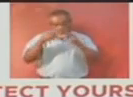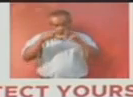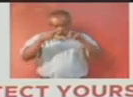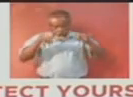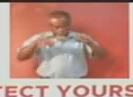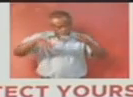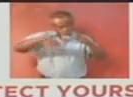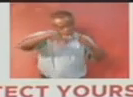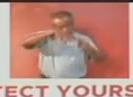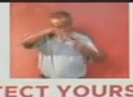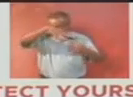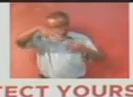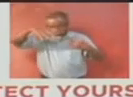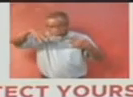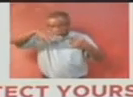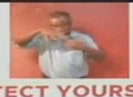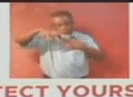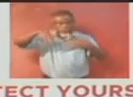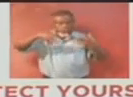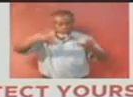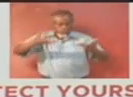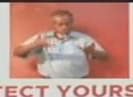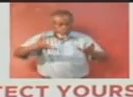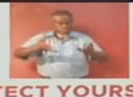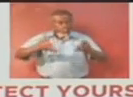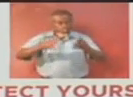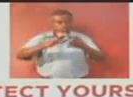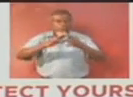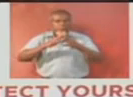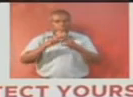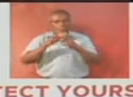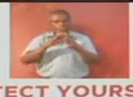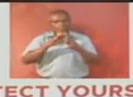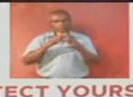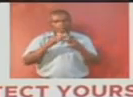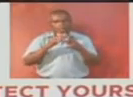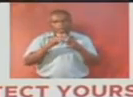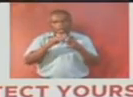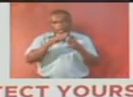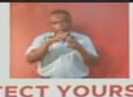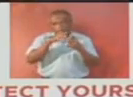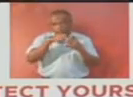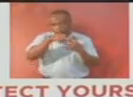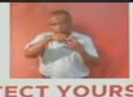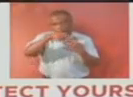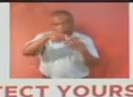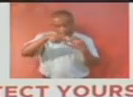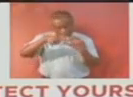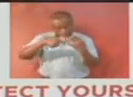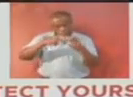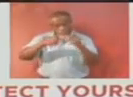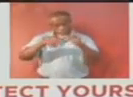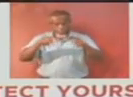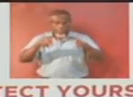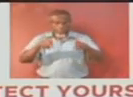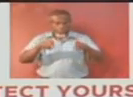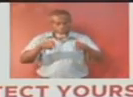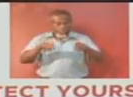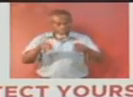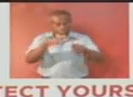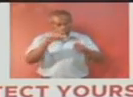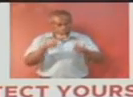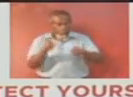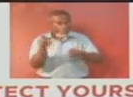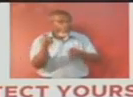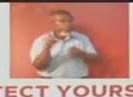within the population, and that there's need for increased care, increased vigilance in adhering to the